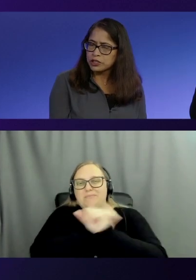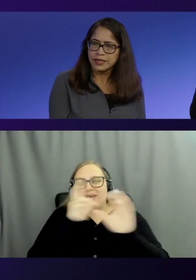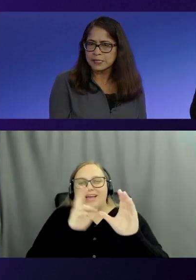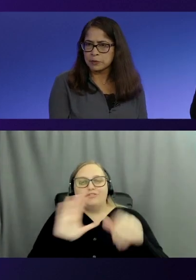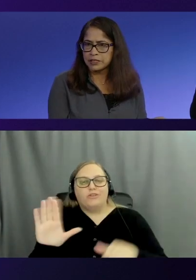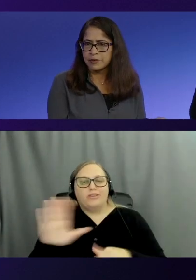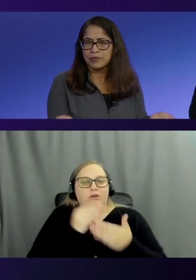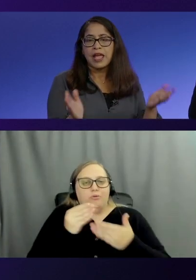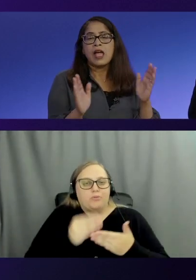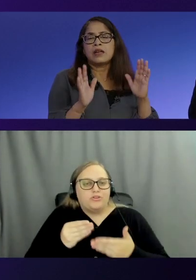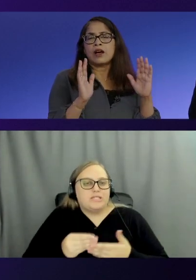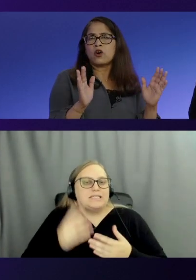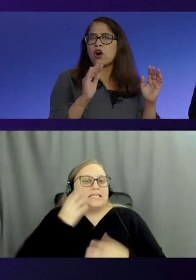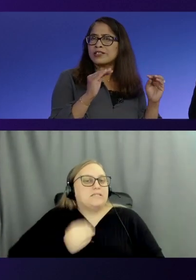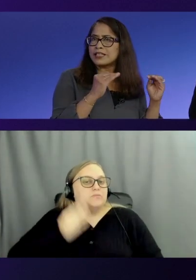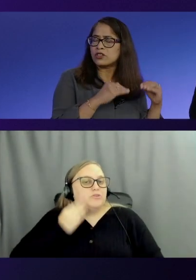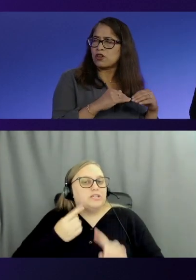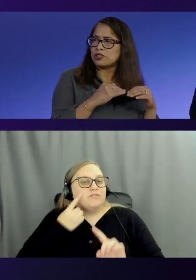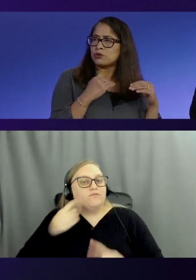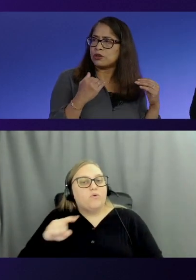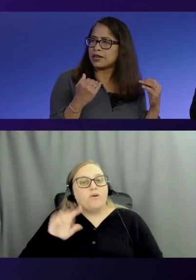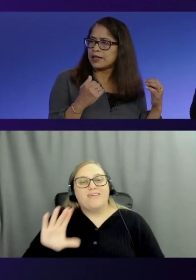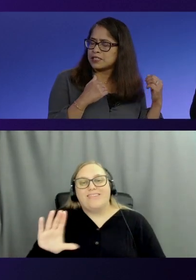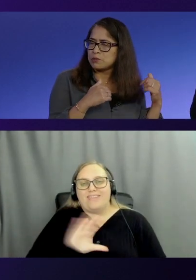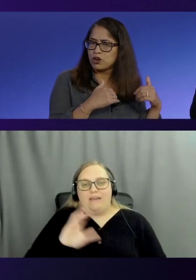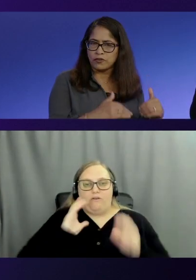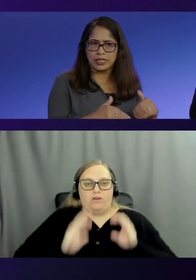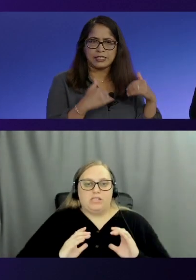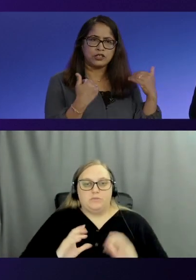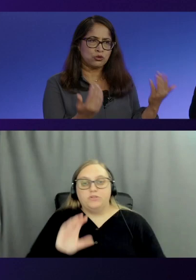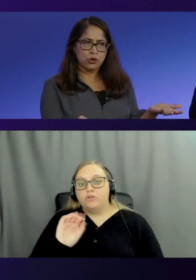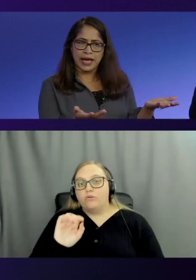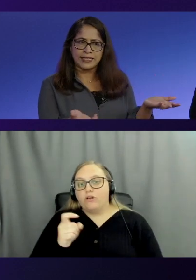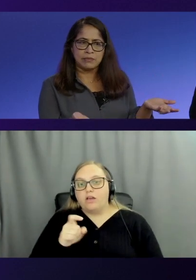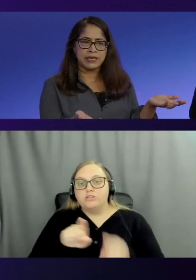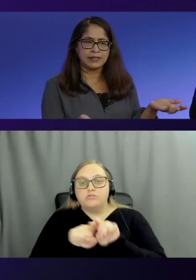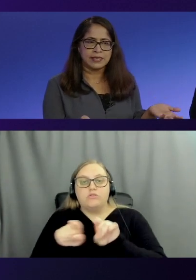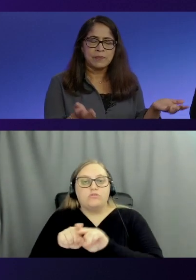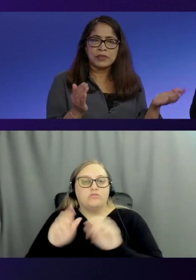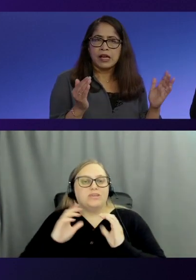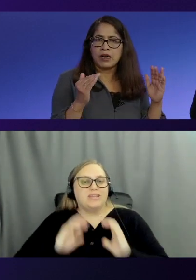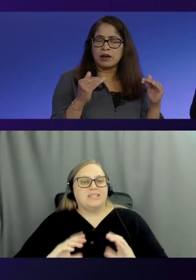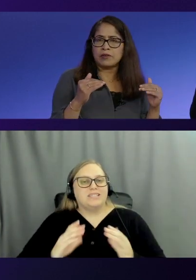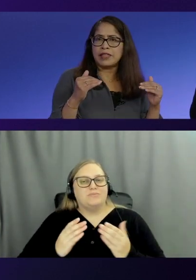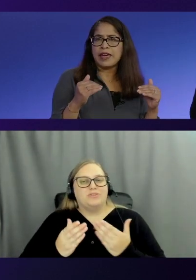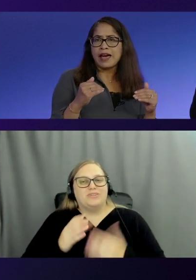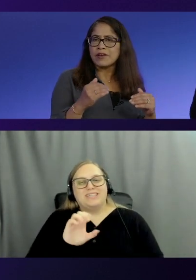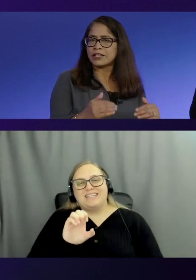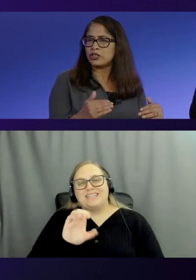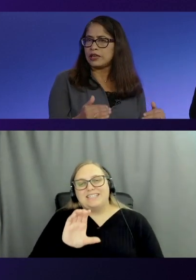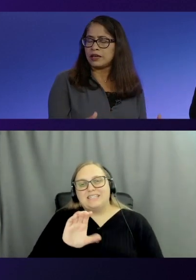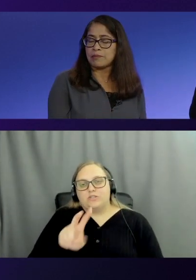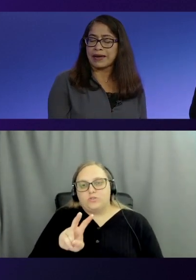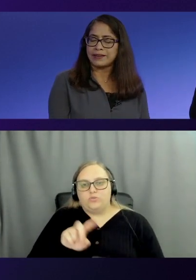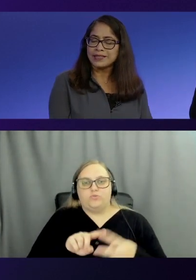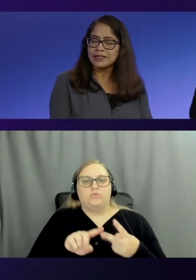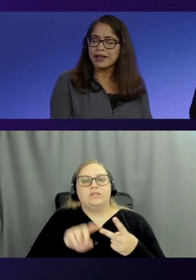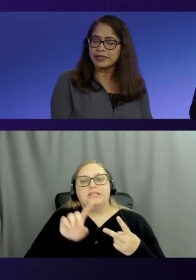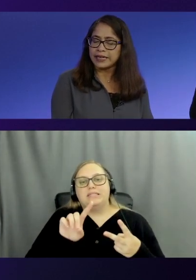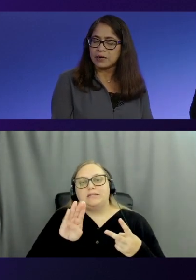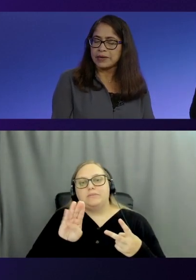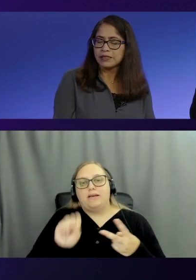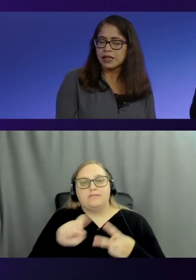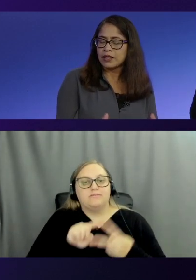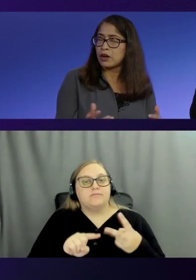experience for the customers. Now, Cox is also a customer of EC2 and EBS. They have actually migrated